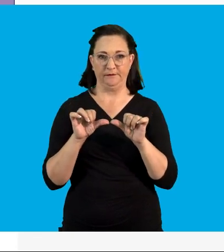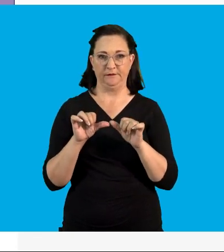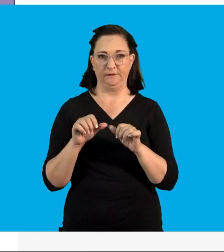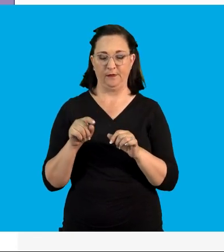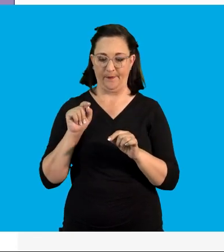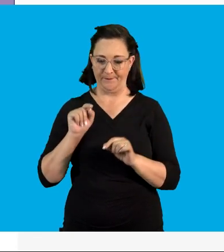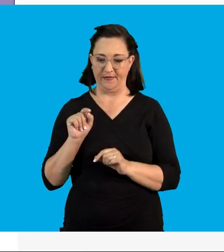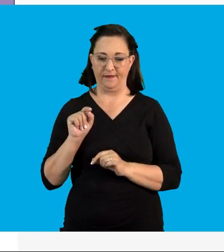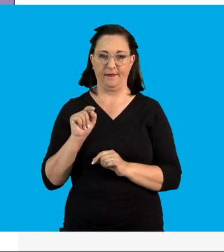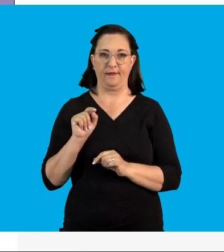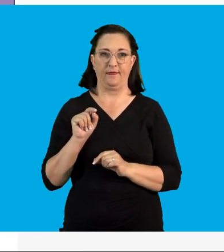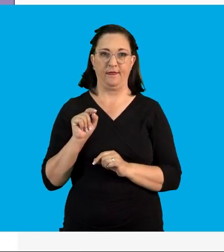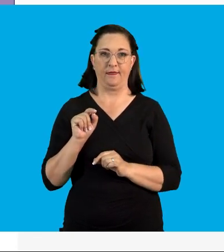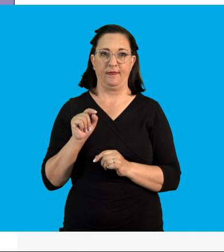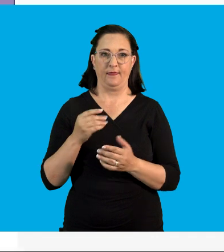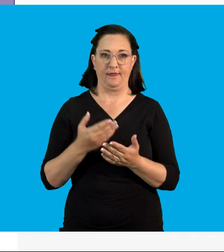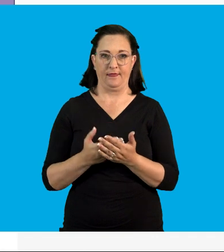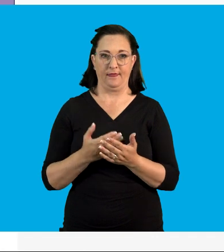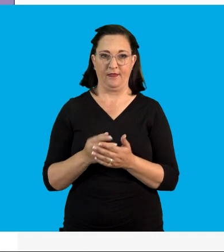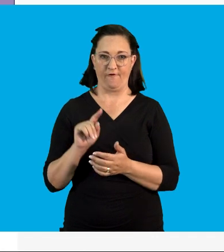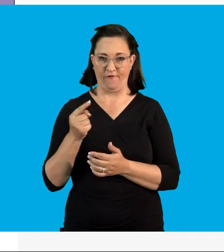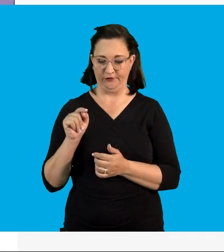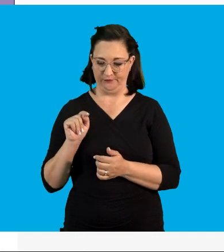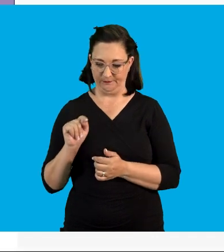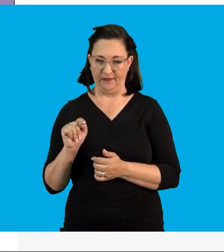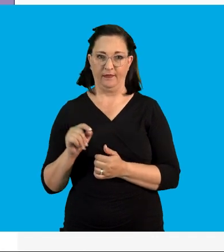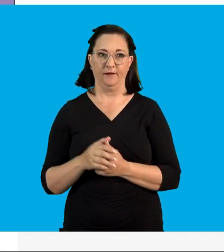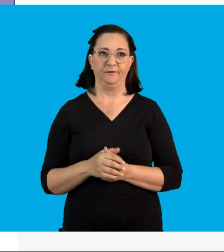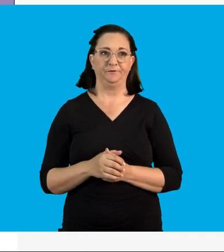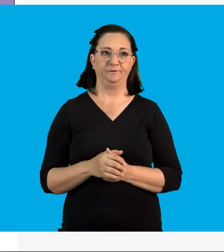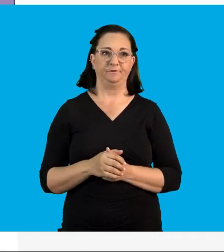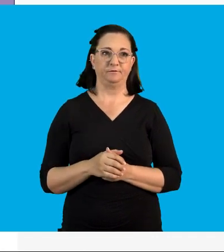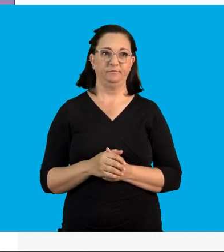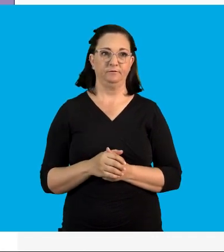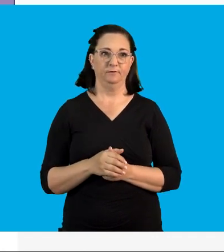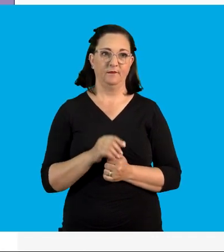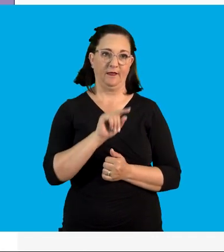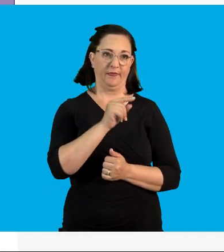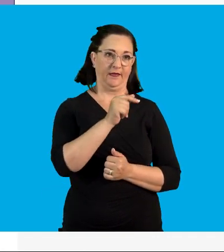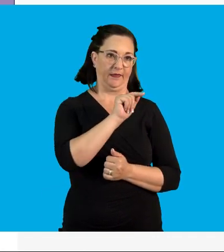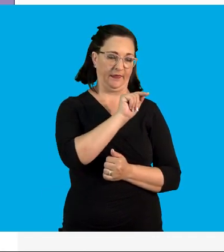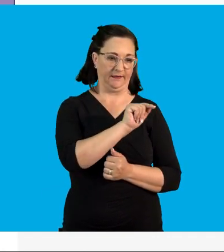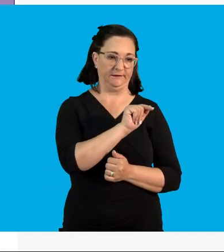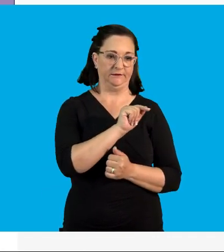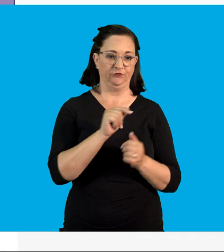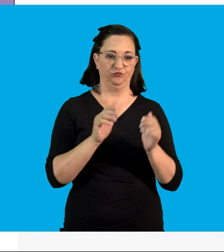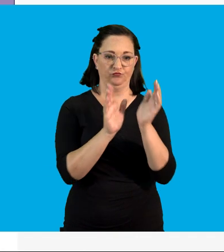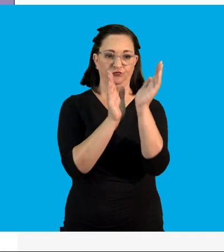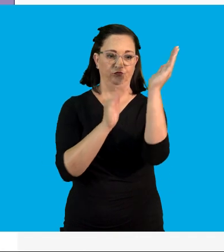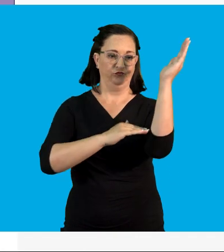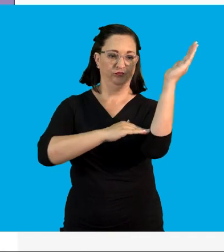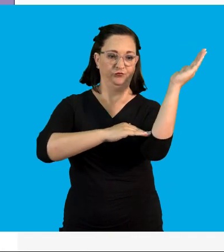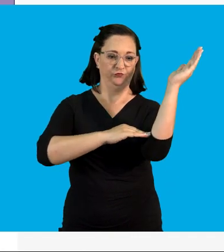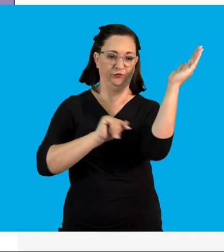we put pins. This is where we put the first pin. And that is where we put the next pin.